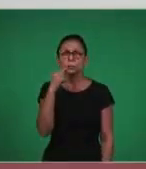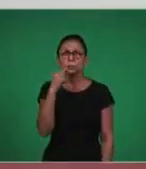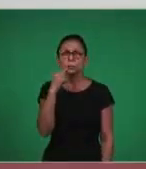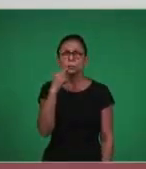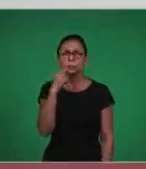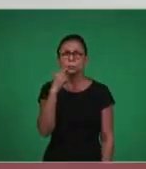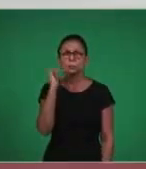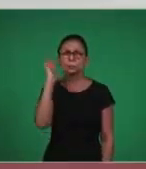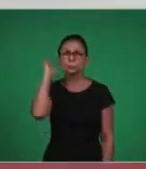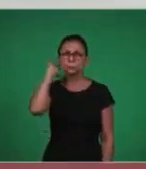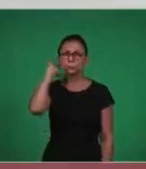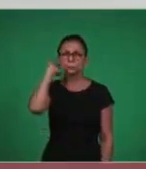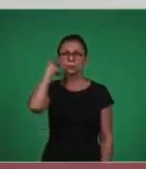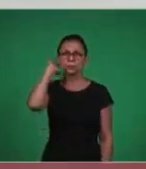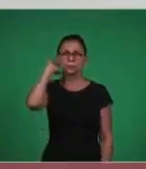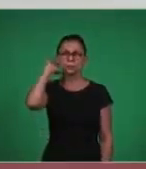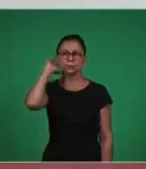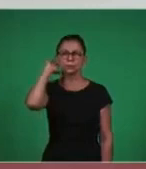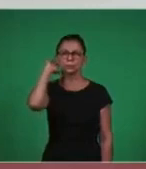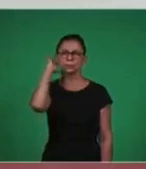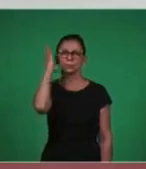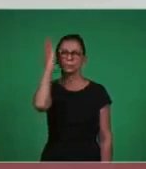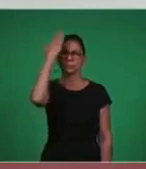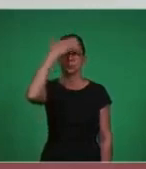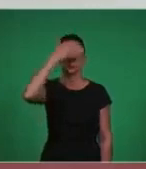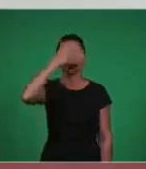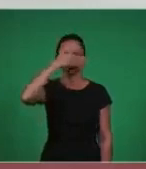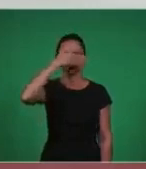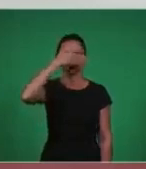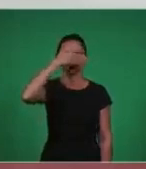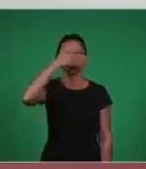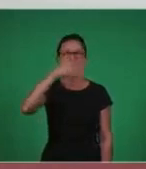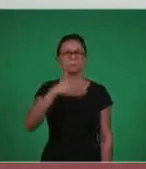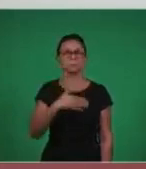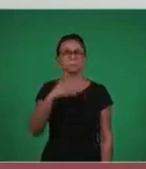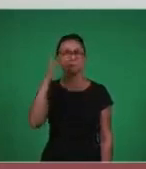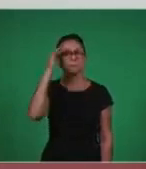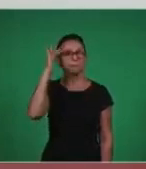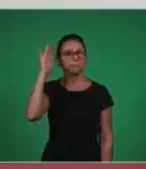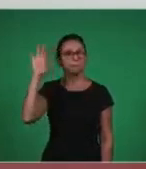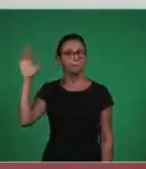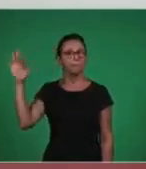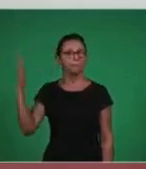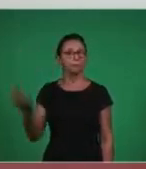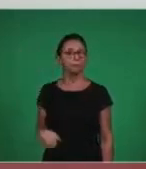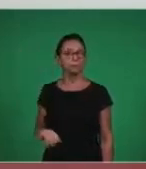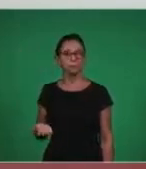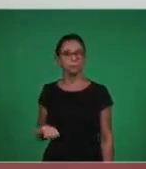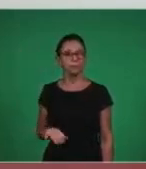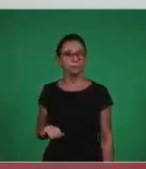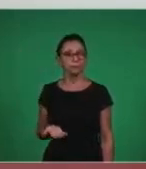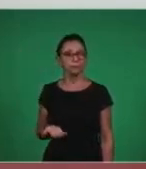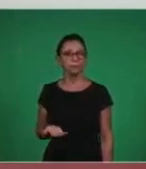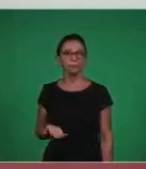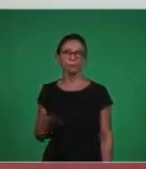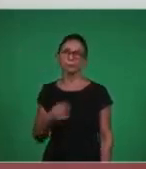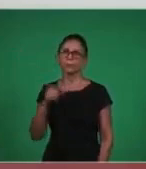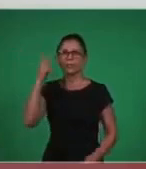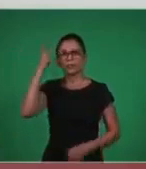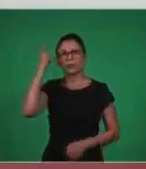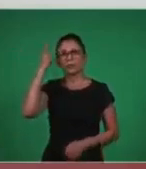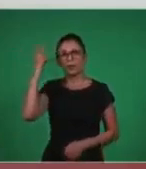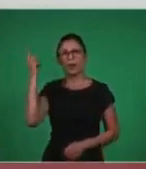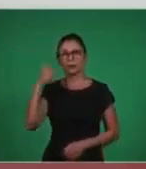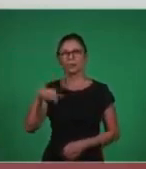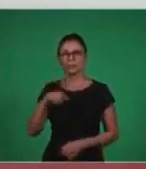being able to understand the message of salvation. This was a great advance. This is becoming in our part of